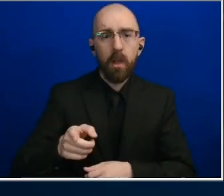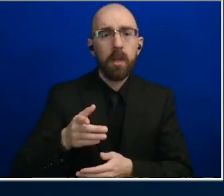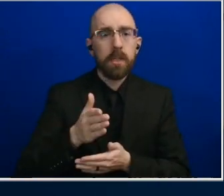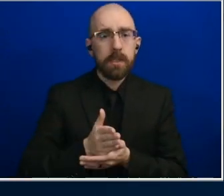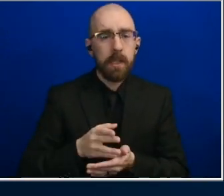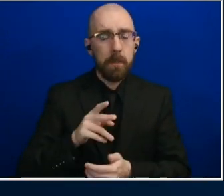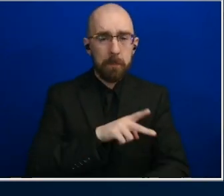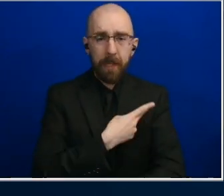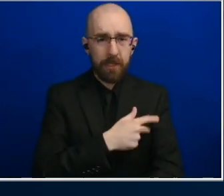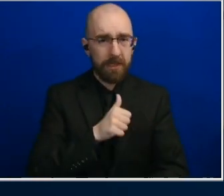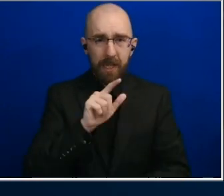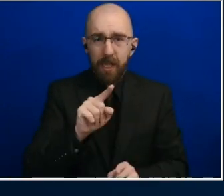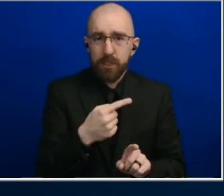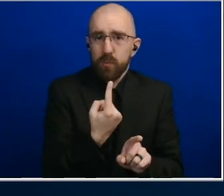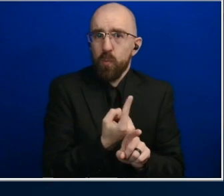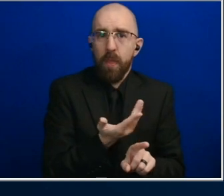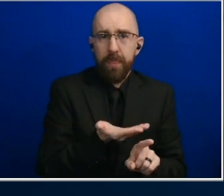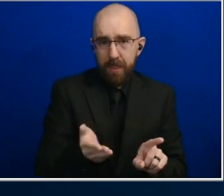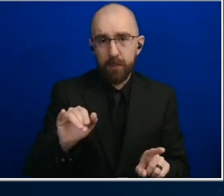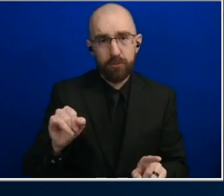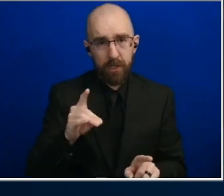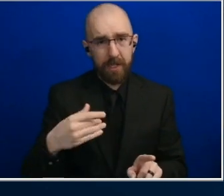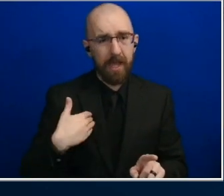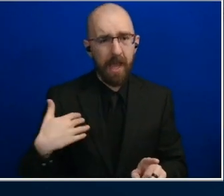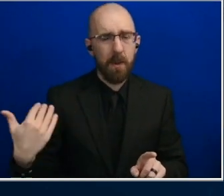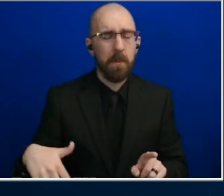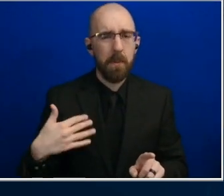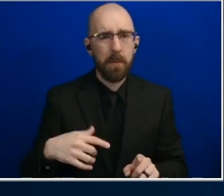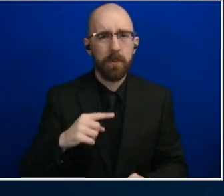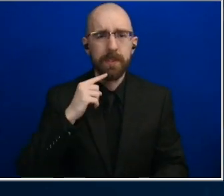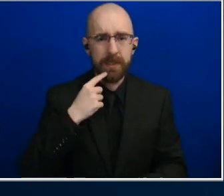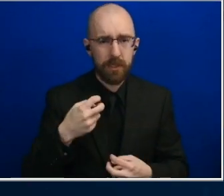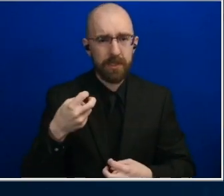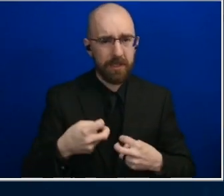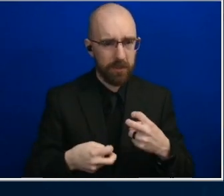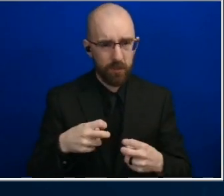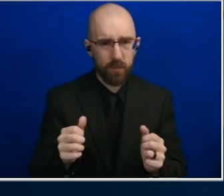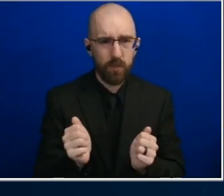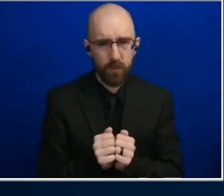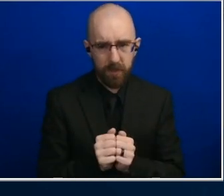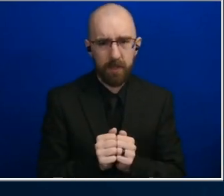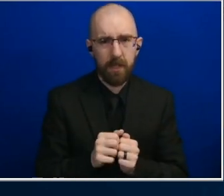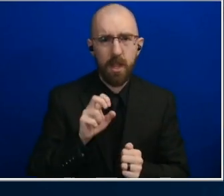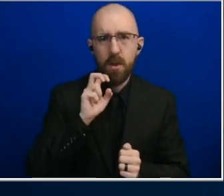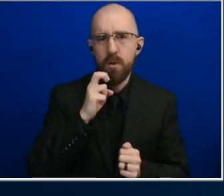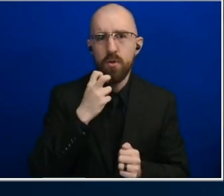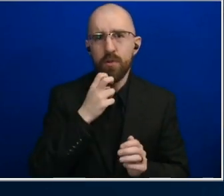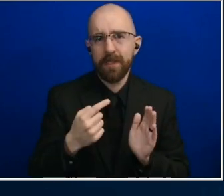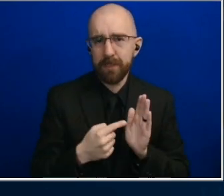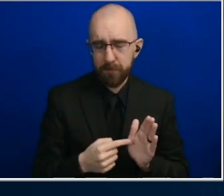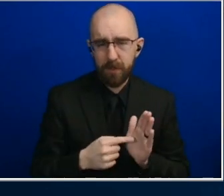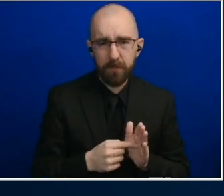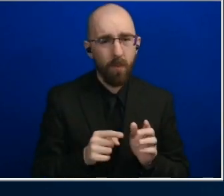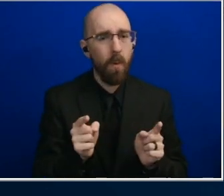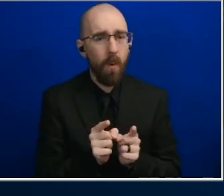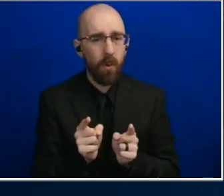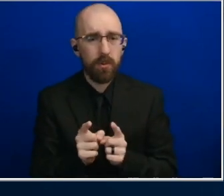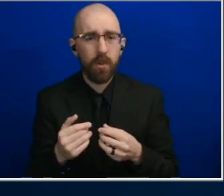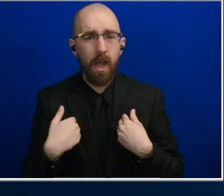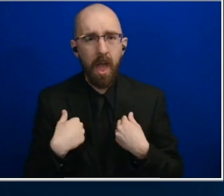So JD was having significant issues with nerve symptoms, but he also had an